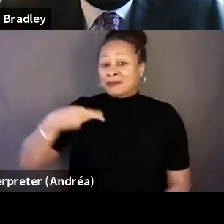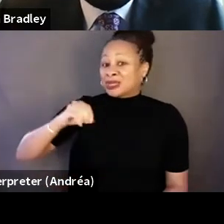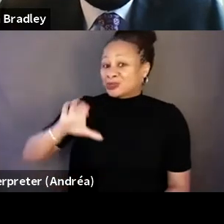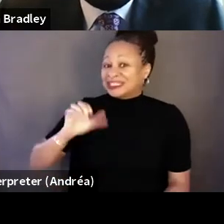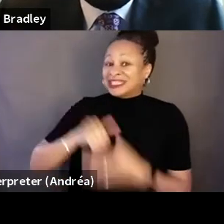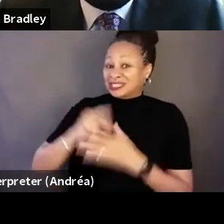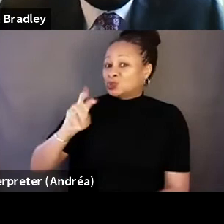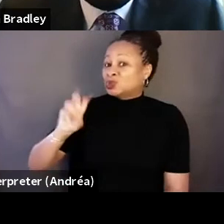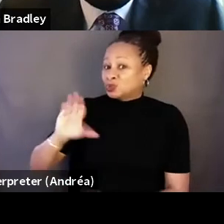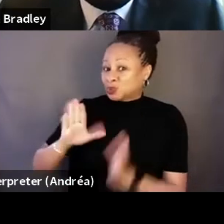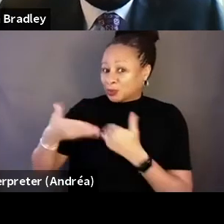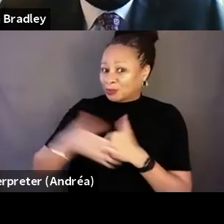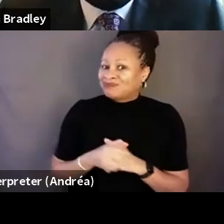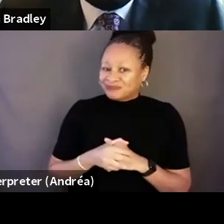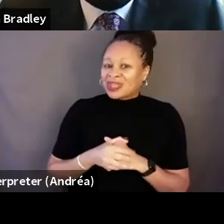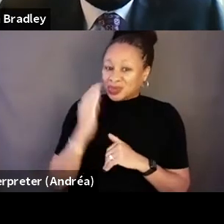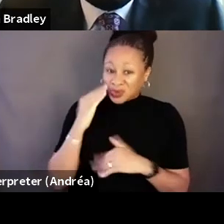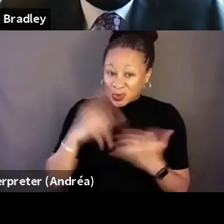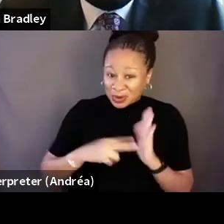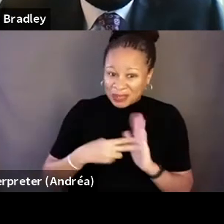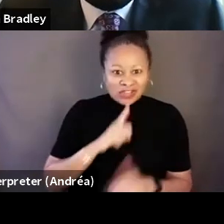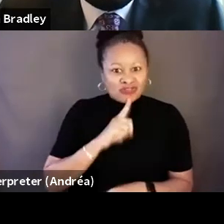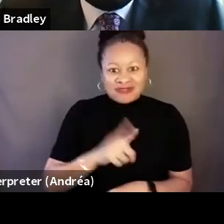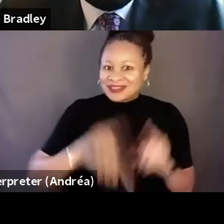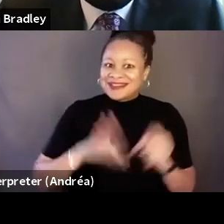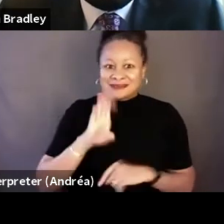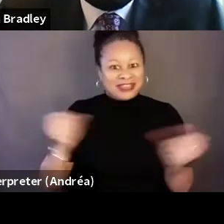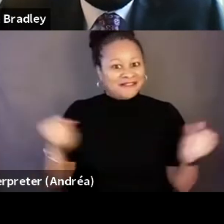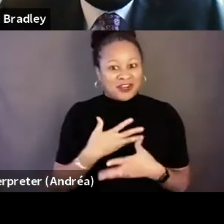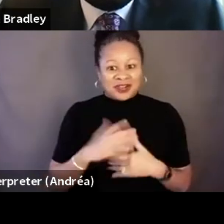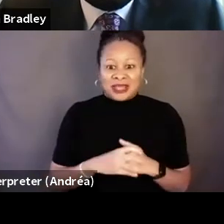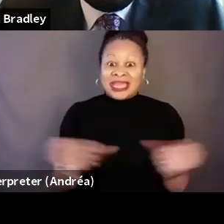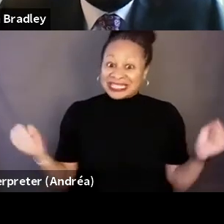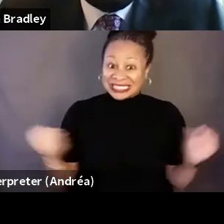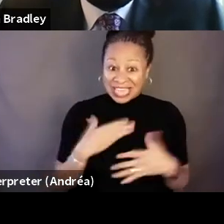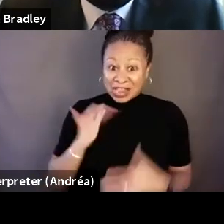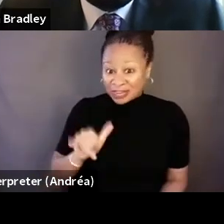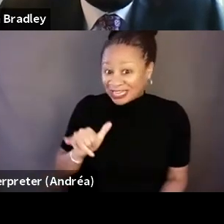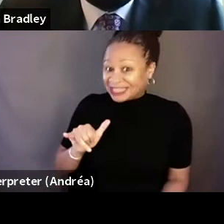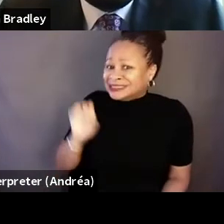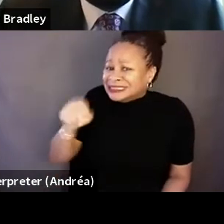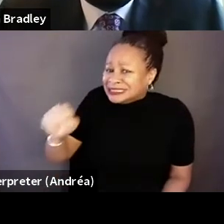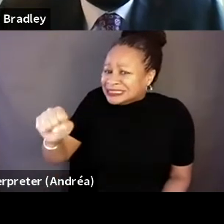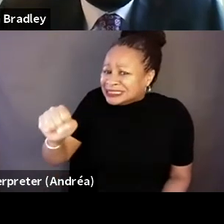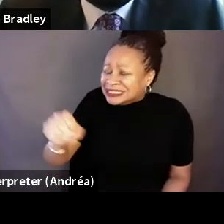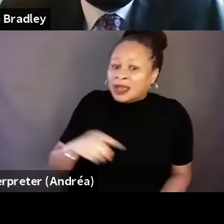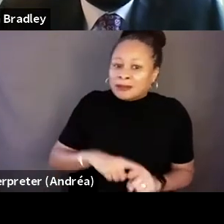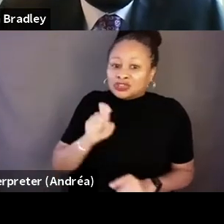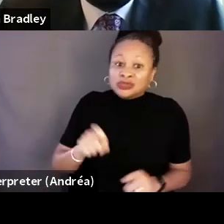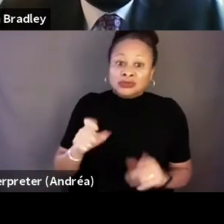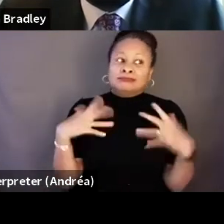newsroom. You really can't be afraid. It's scary, but you really have to be